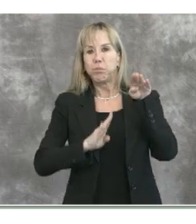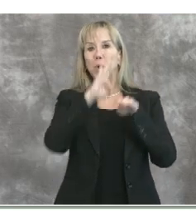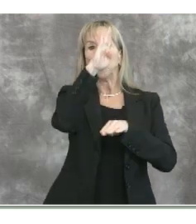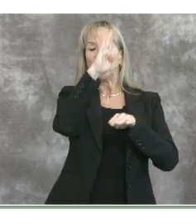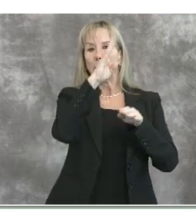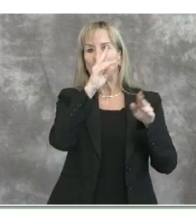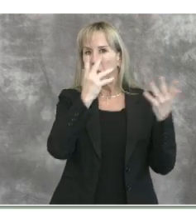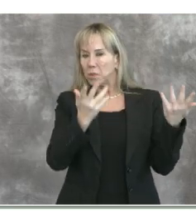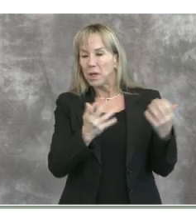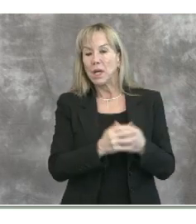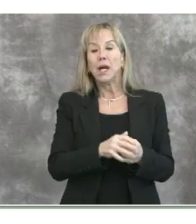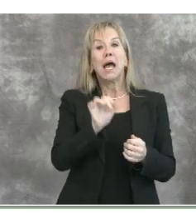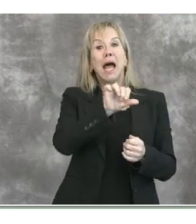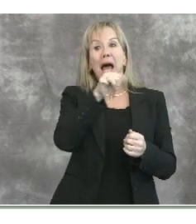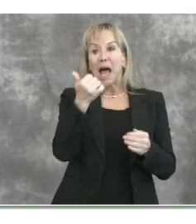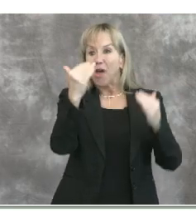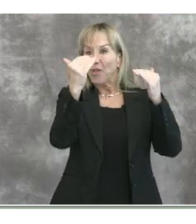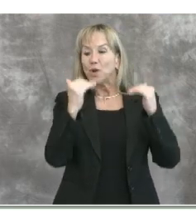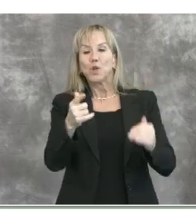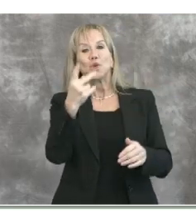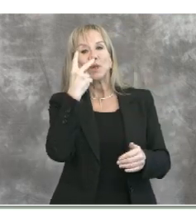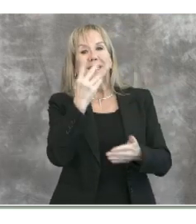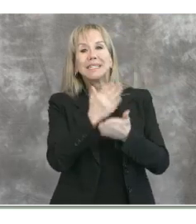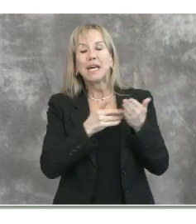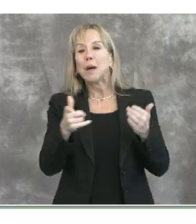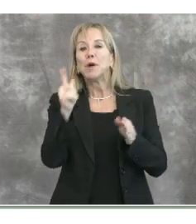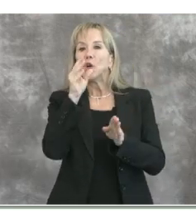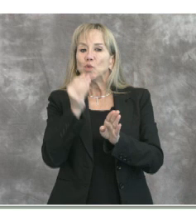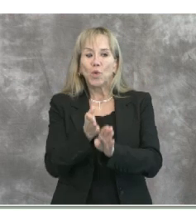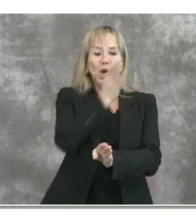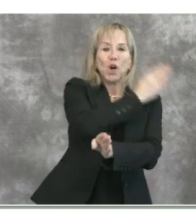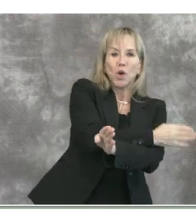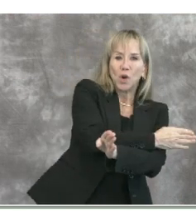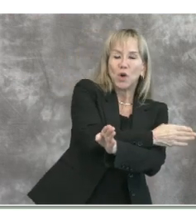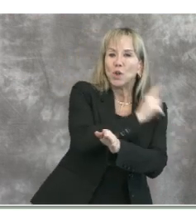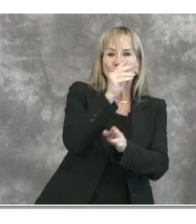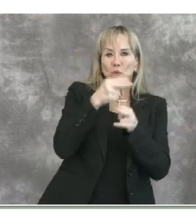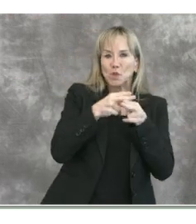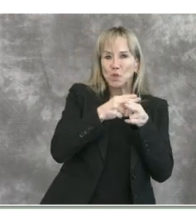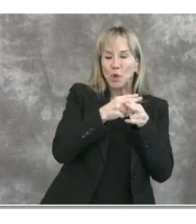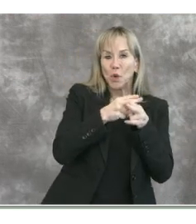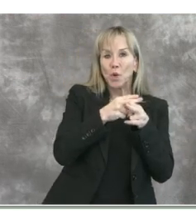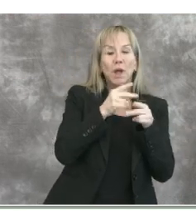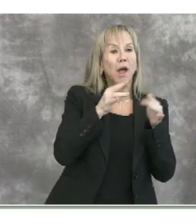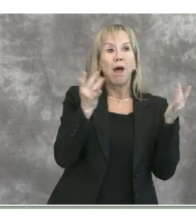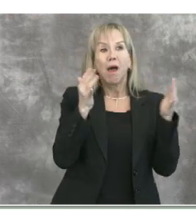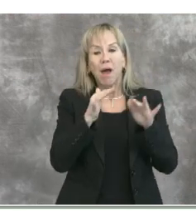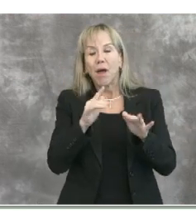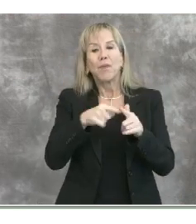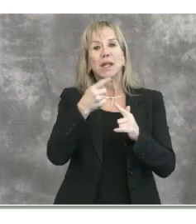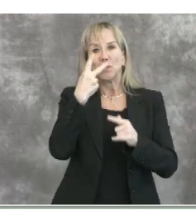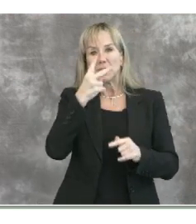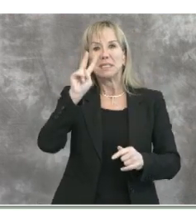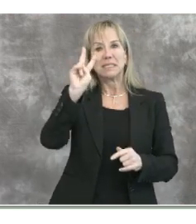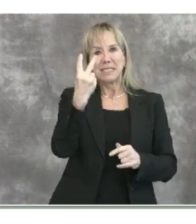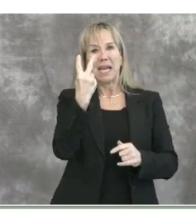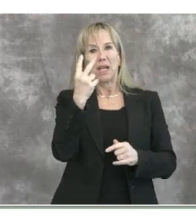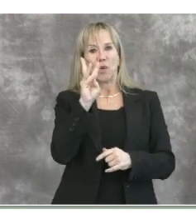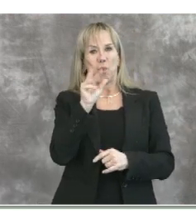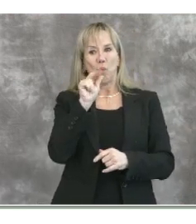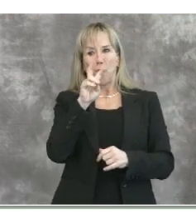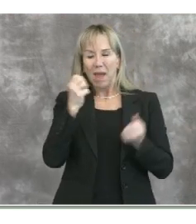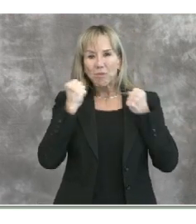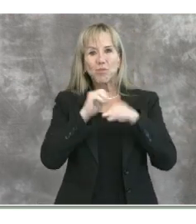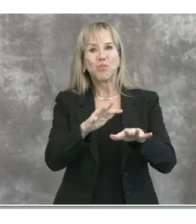other jurisdictions that came out too early and saw second waves, and then sometimes second waves that were much more significant than the first. Second waves